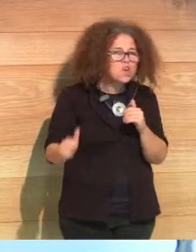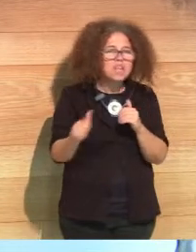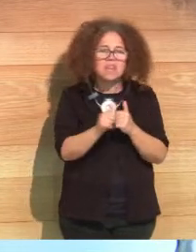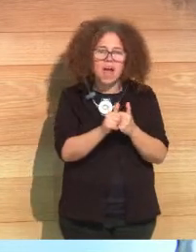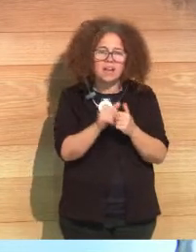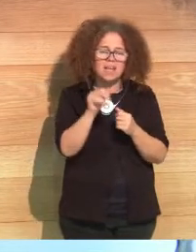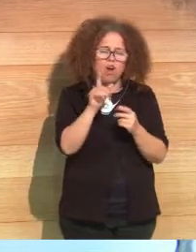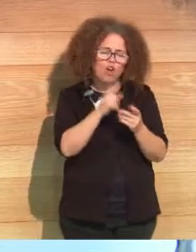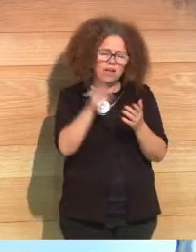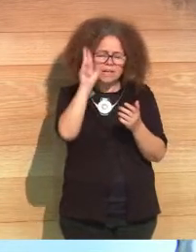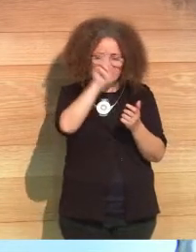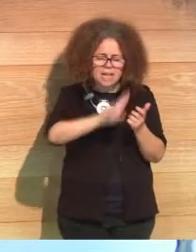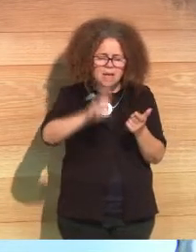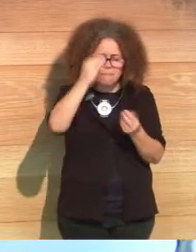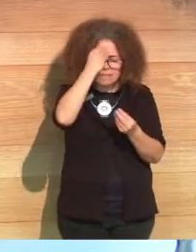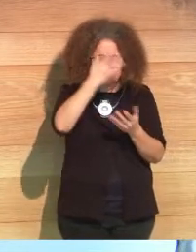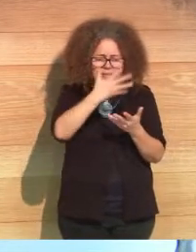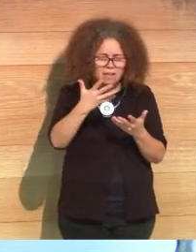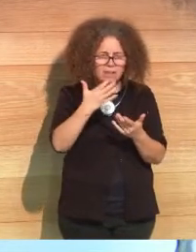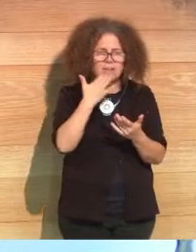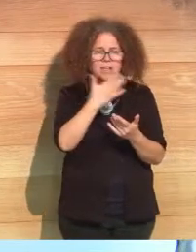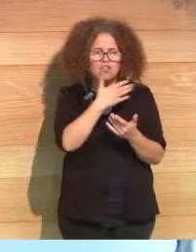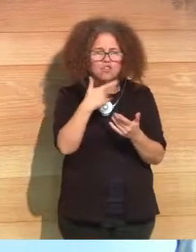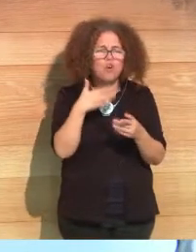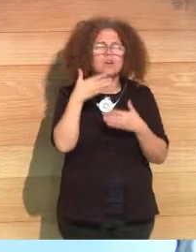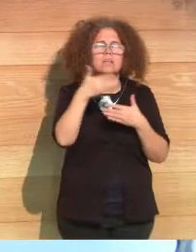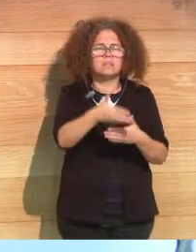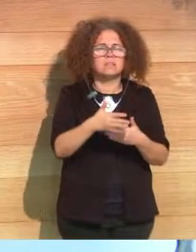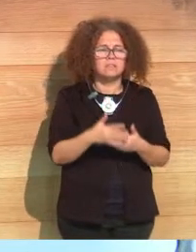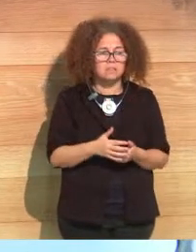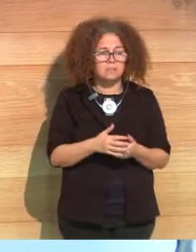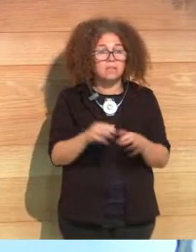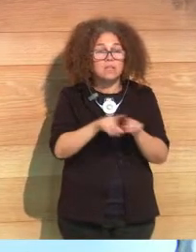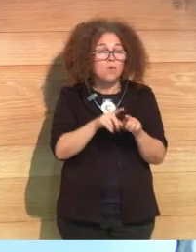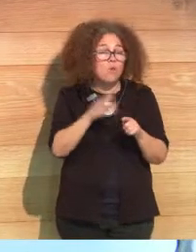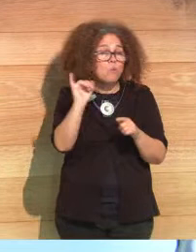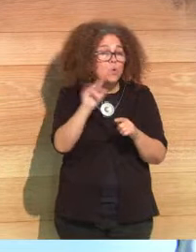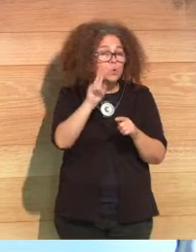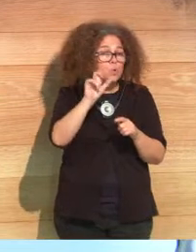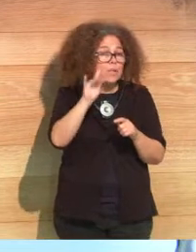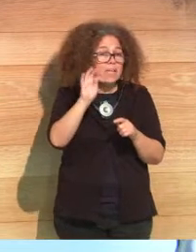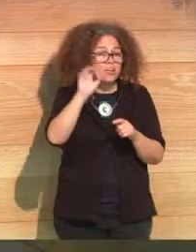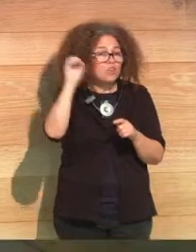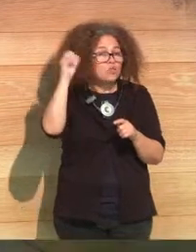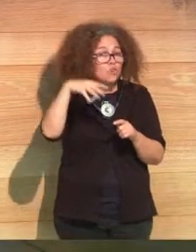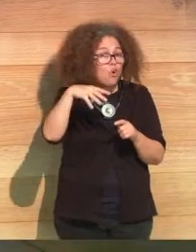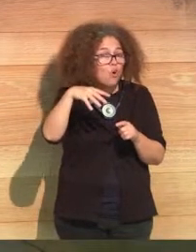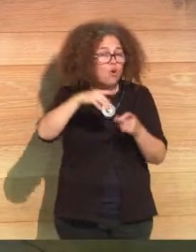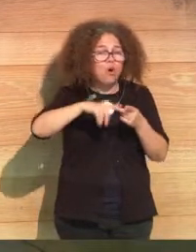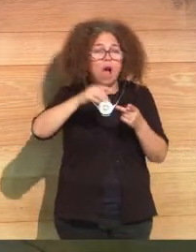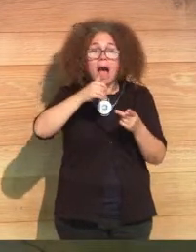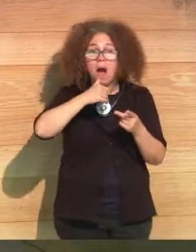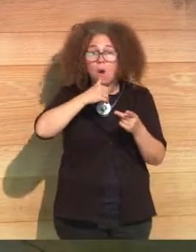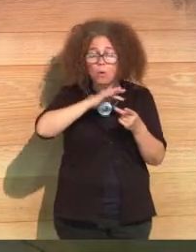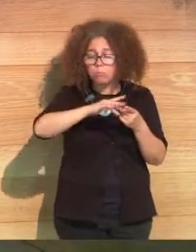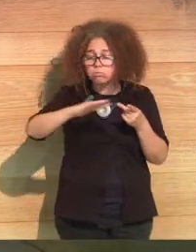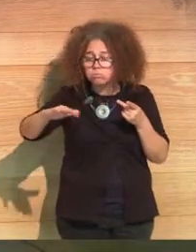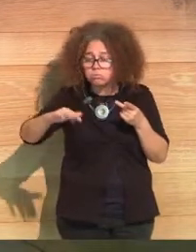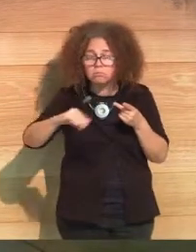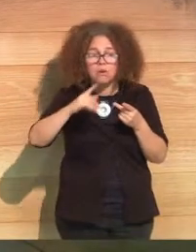go. And as Juliette mentioned, like using the light of the sun and using water and doing installations in